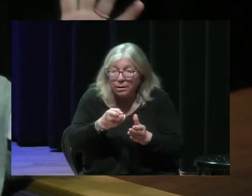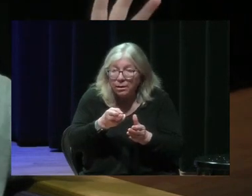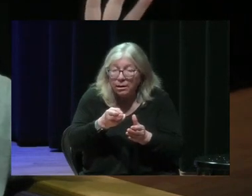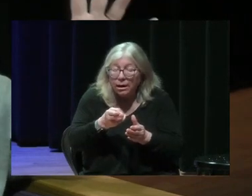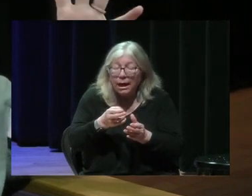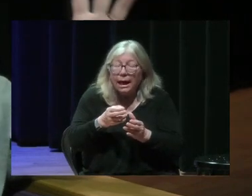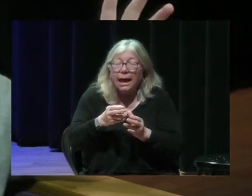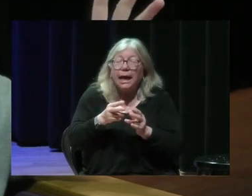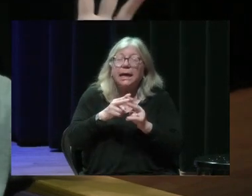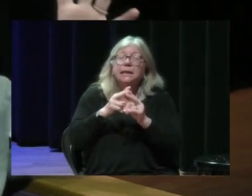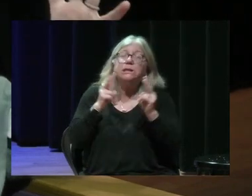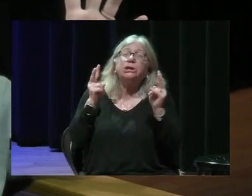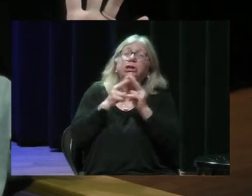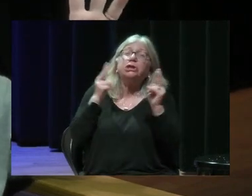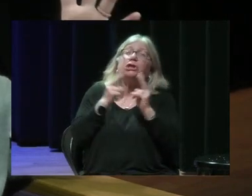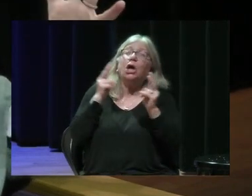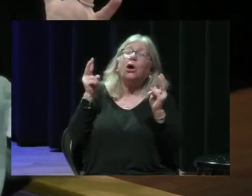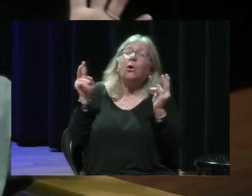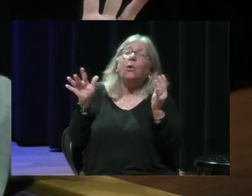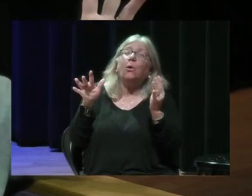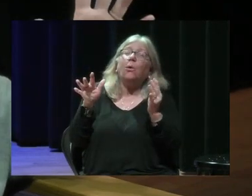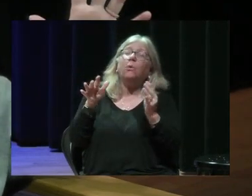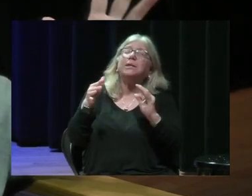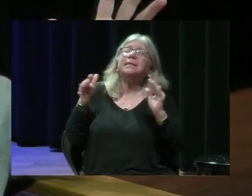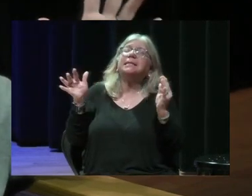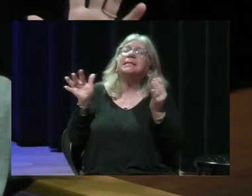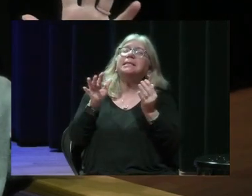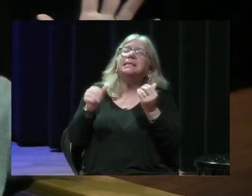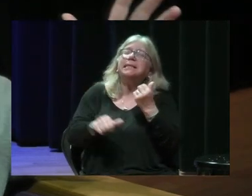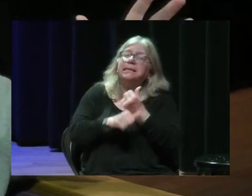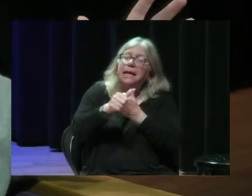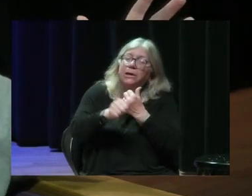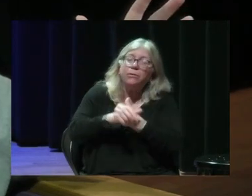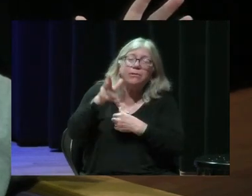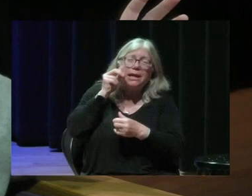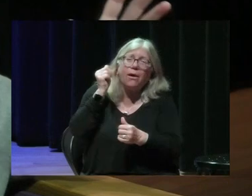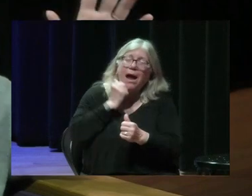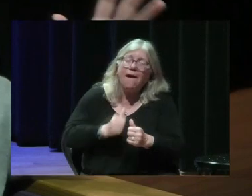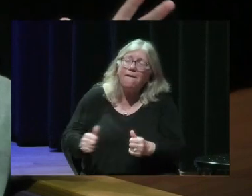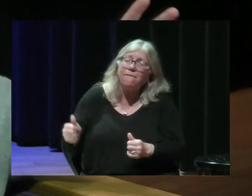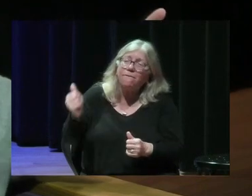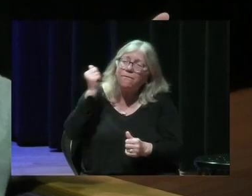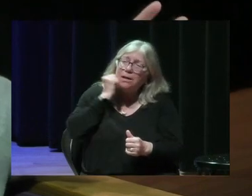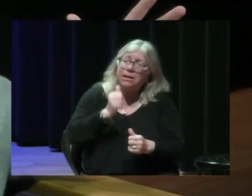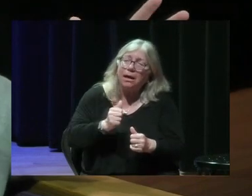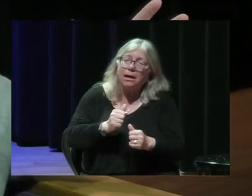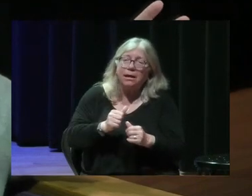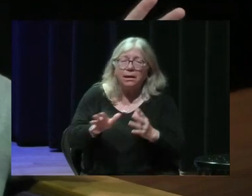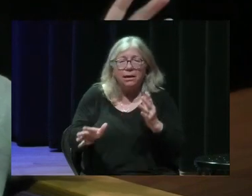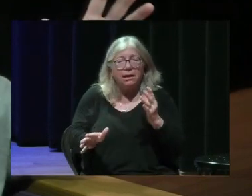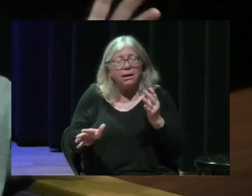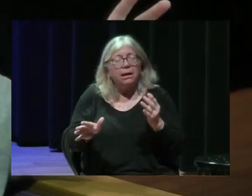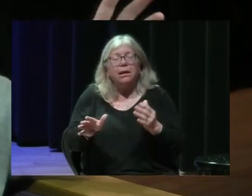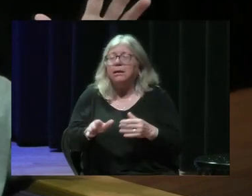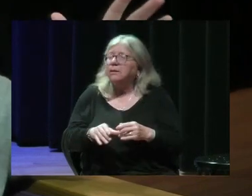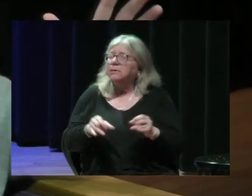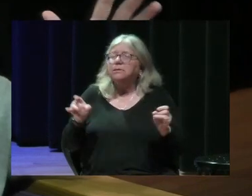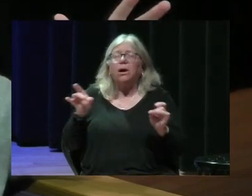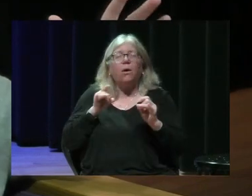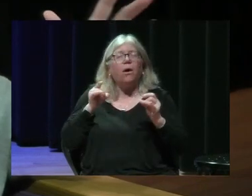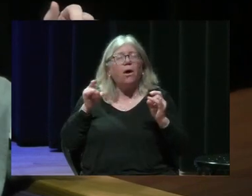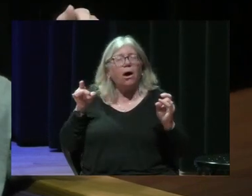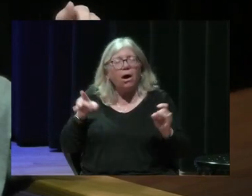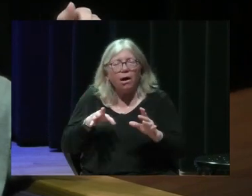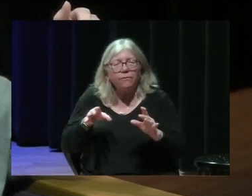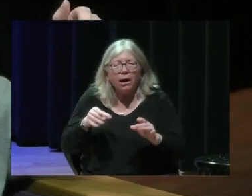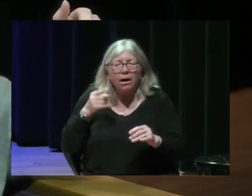is so harmful to hear on repeat every day. It's so harmful. And I wish we would find